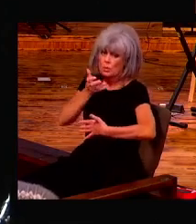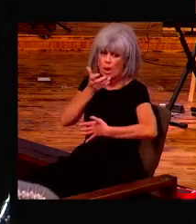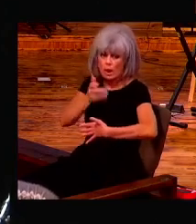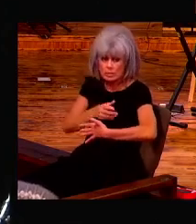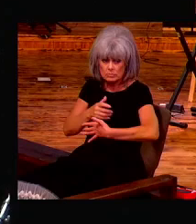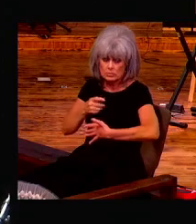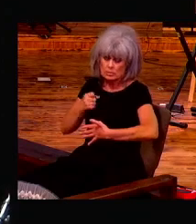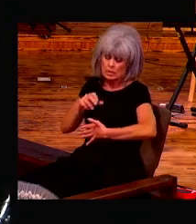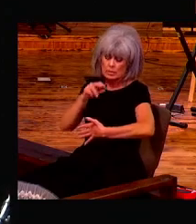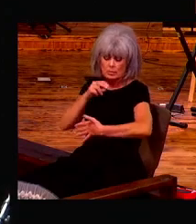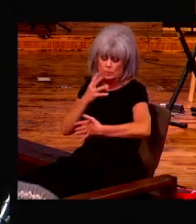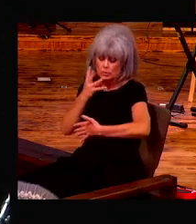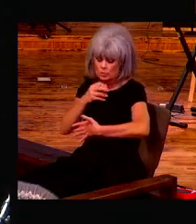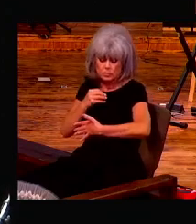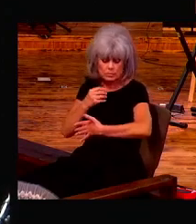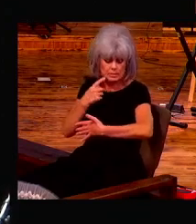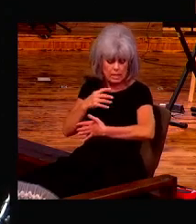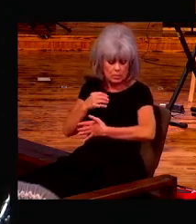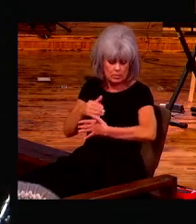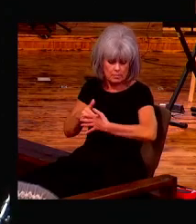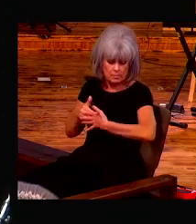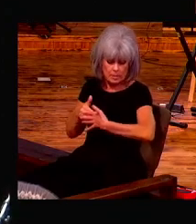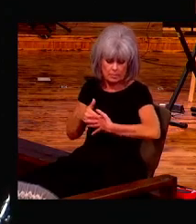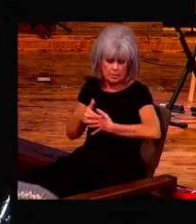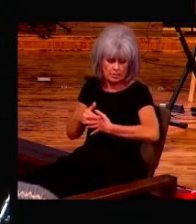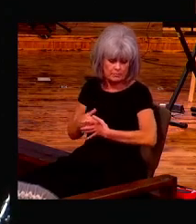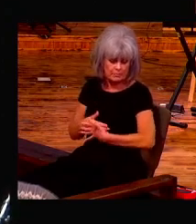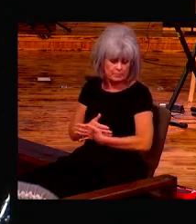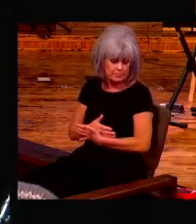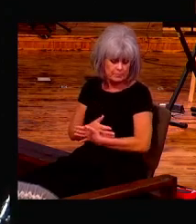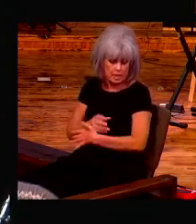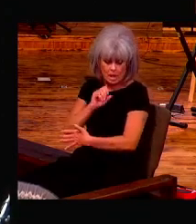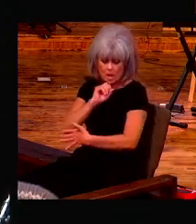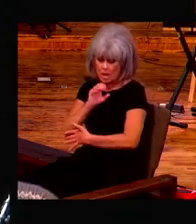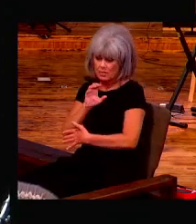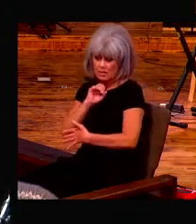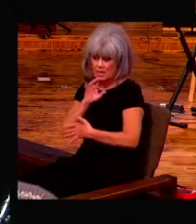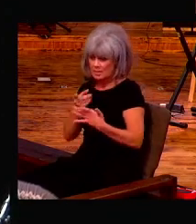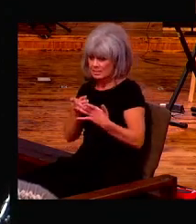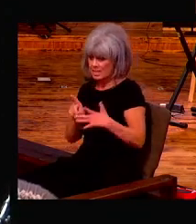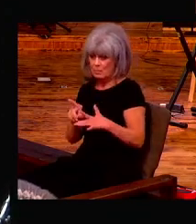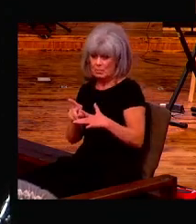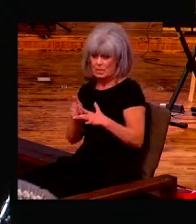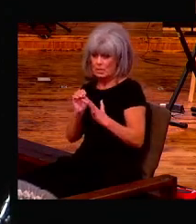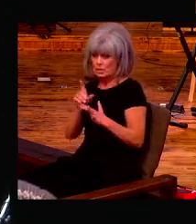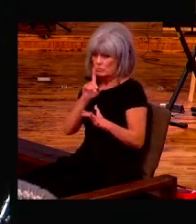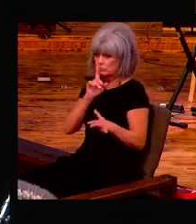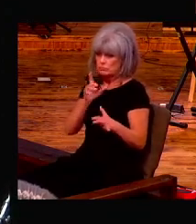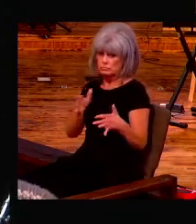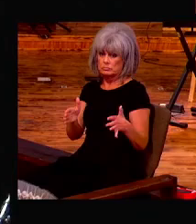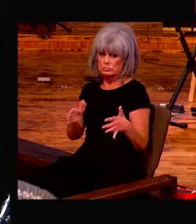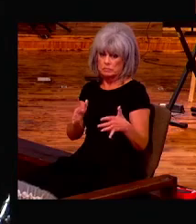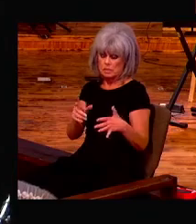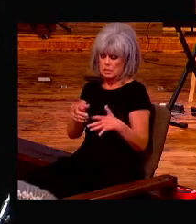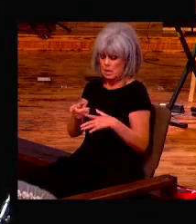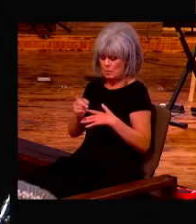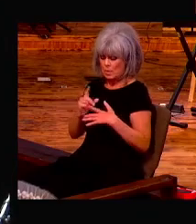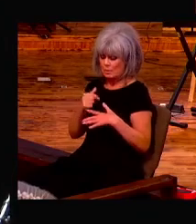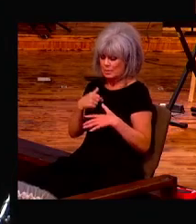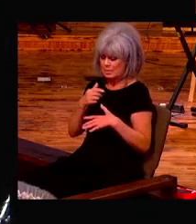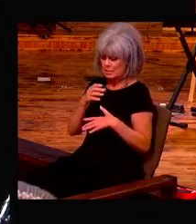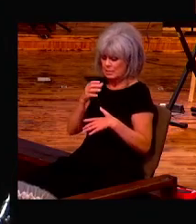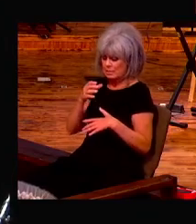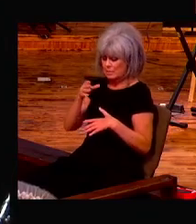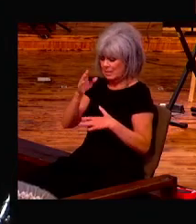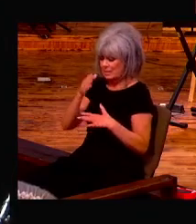Precious, beautiful sound of a baby, and nothing's coming out. So in that moment, I'm feeling like, oh my God,